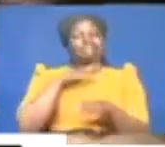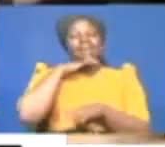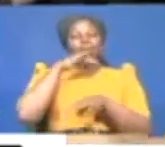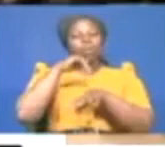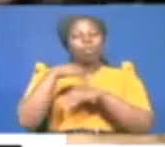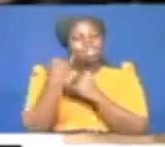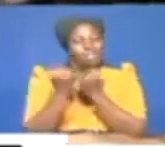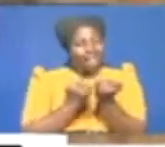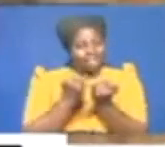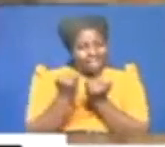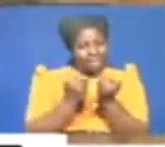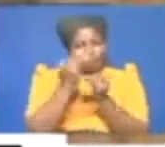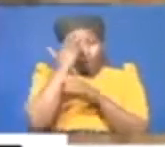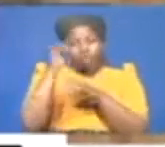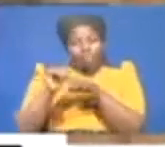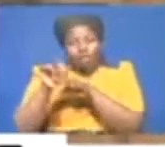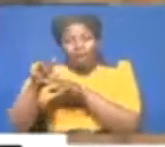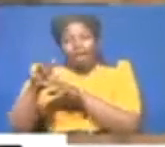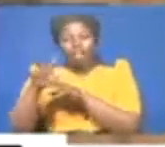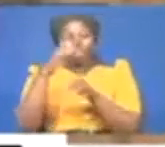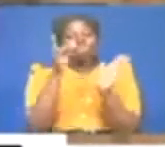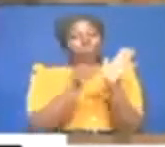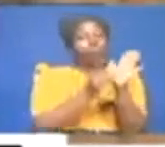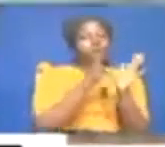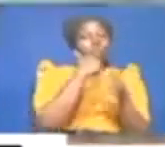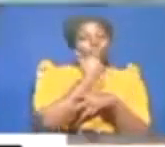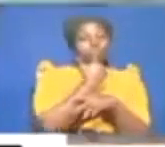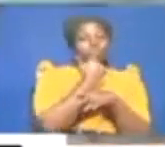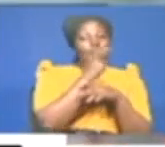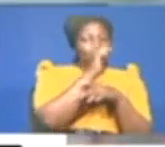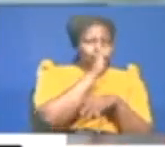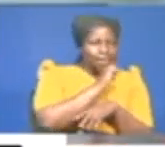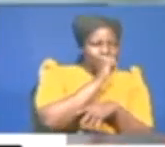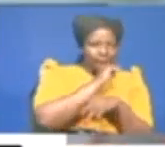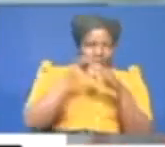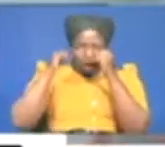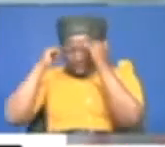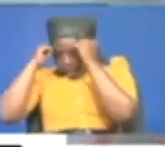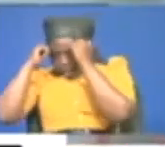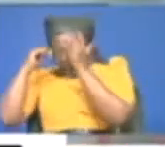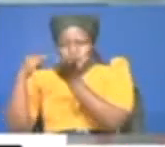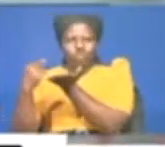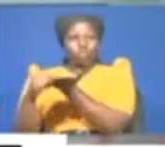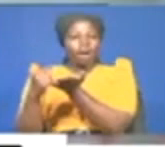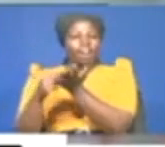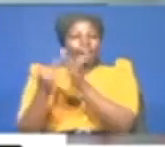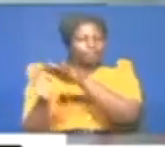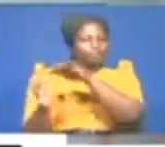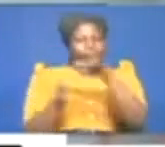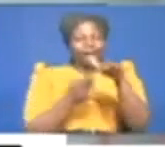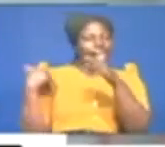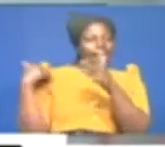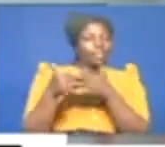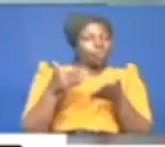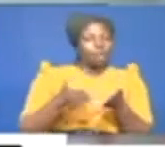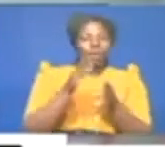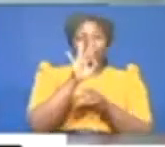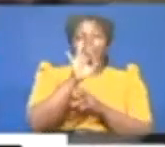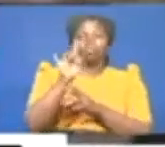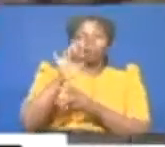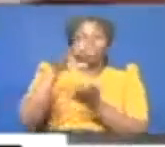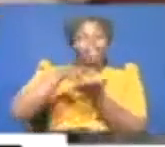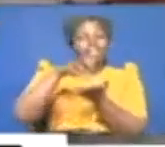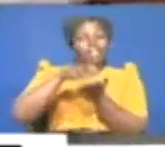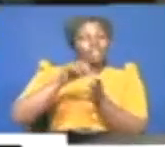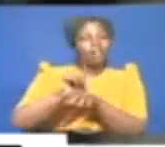doctor is a Tanzanian national studying in Uganda. So far, a total of 31 cases of Ebola have been confirmed and